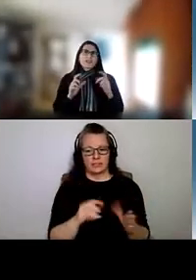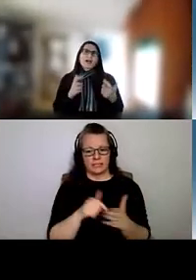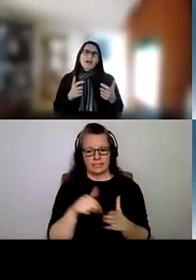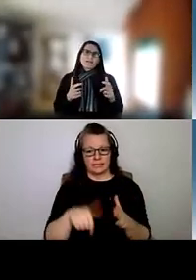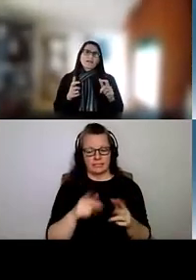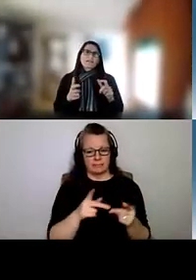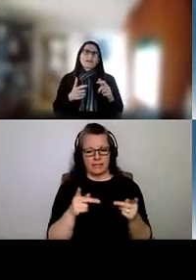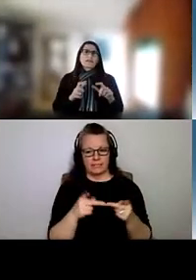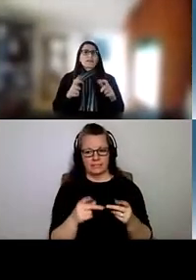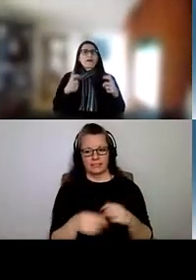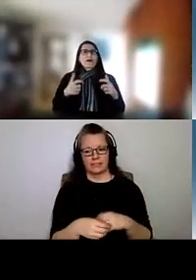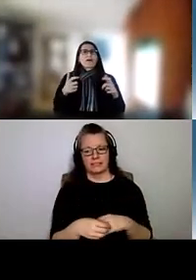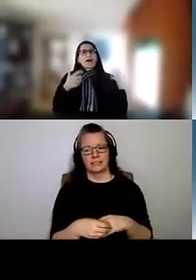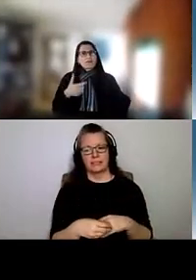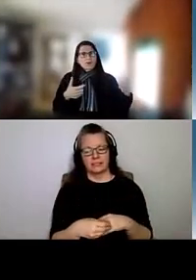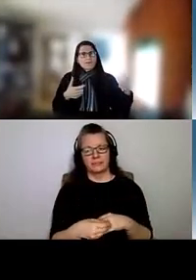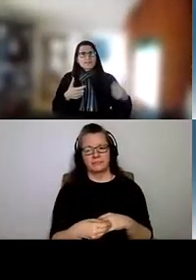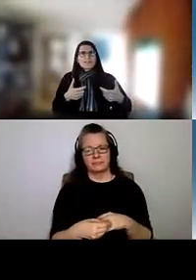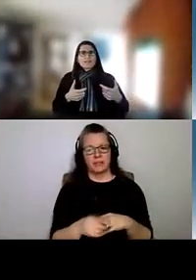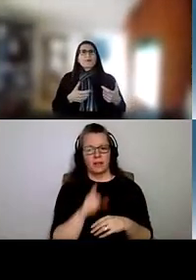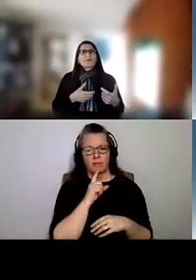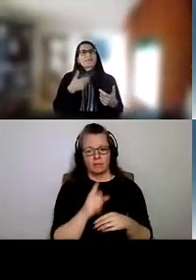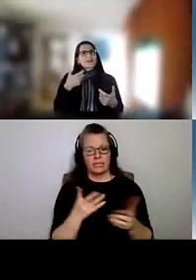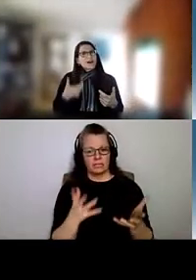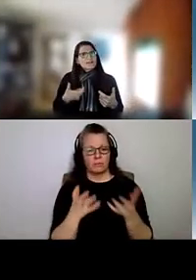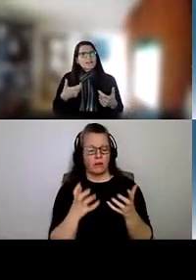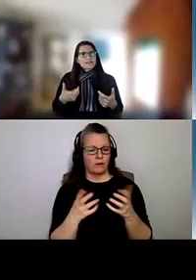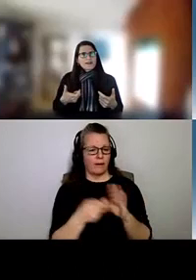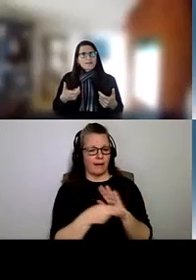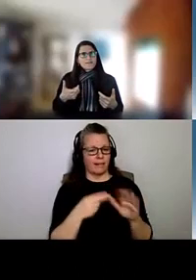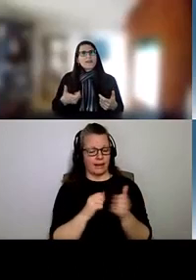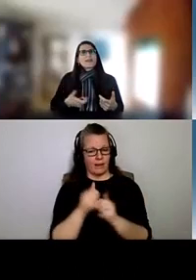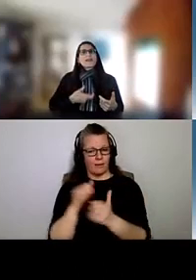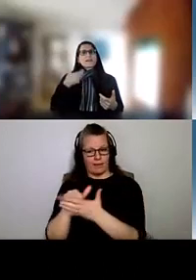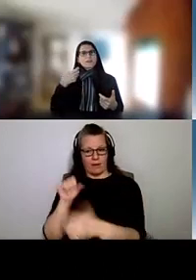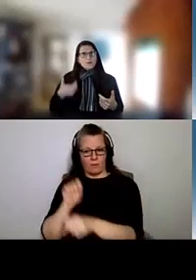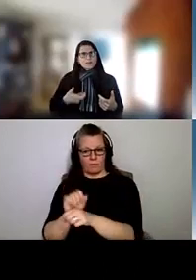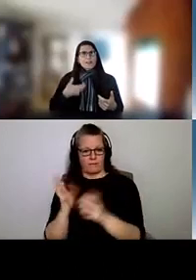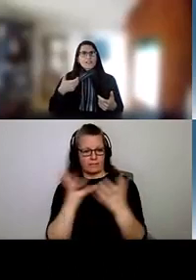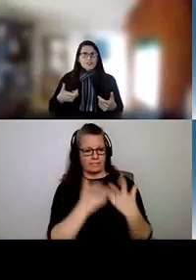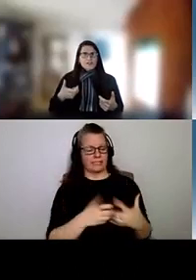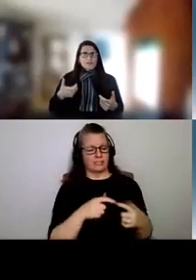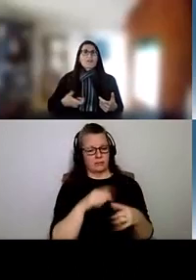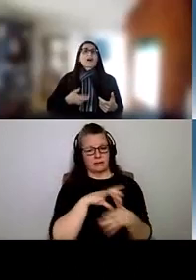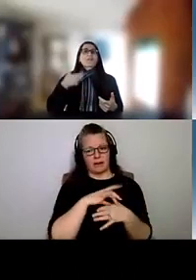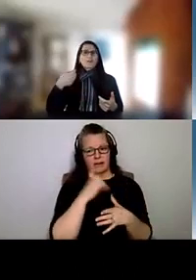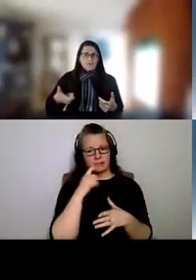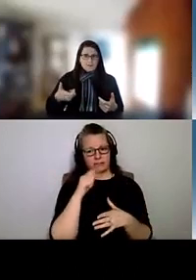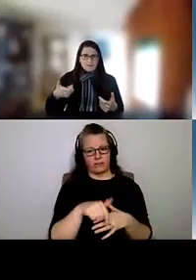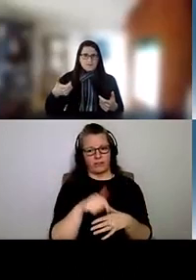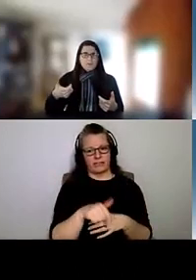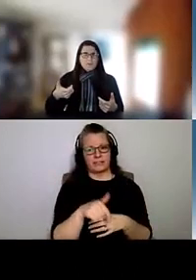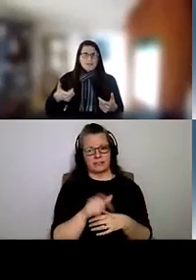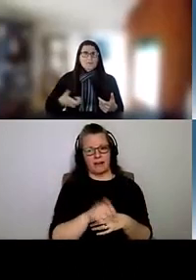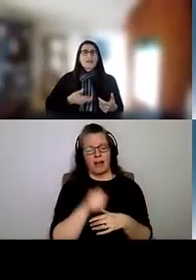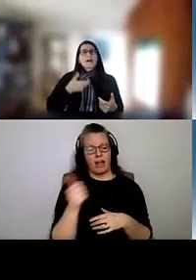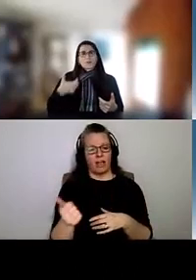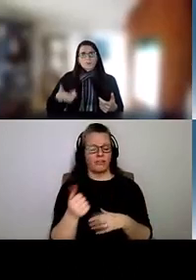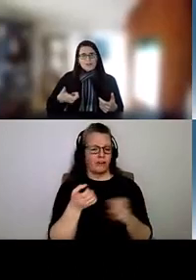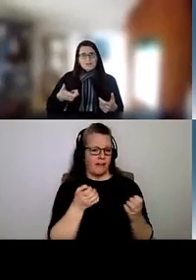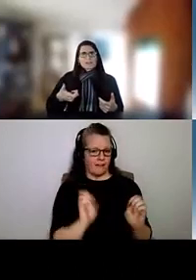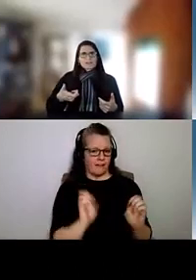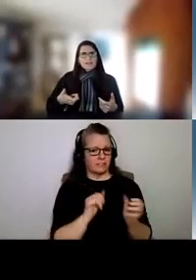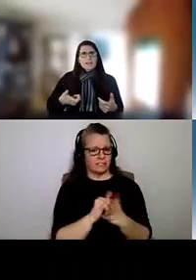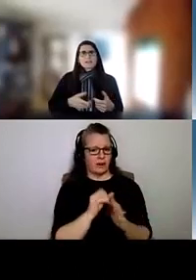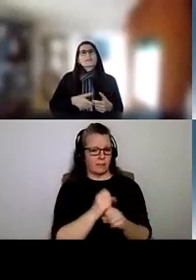do is really highlight then now how that work fits in both in the context of and in coordination with other efforts that are being made by